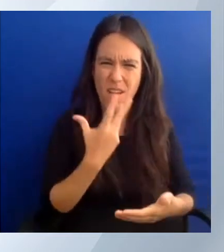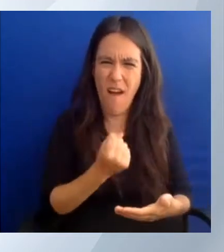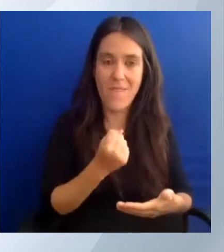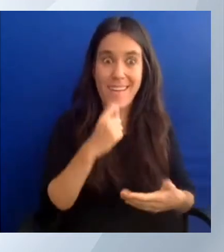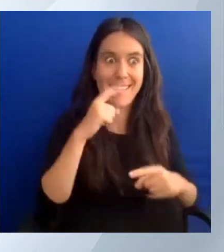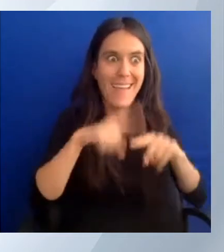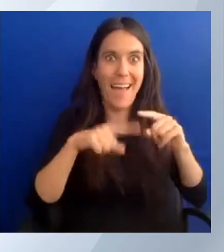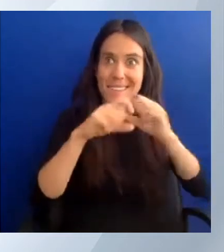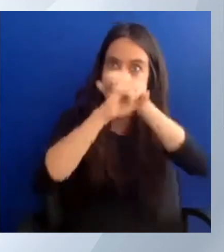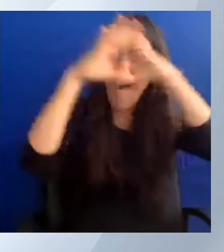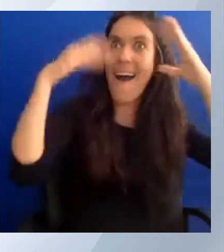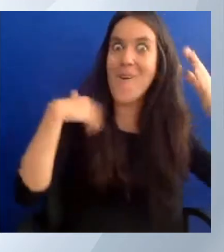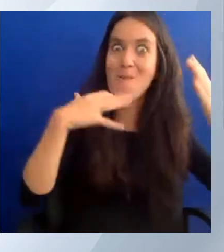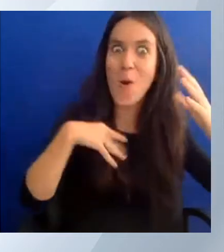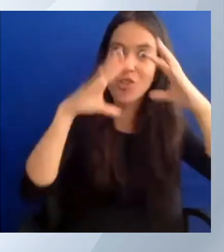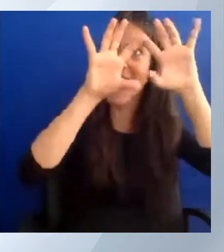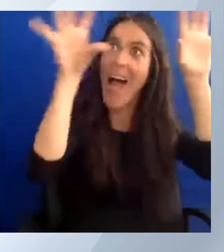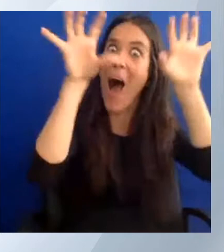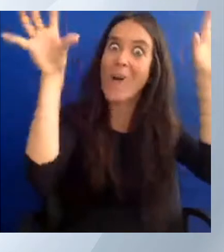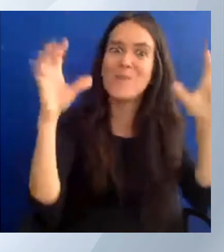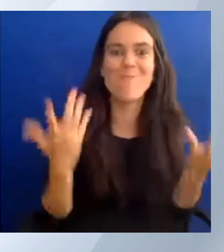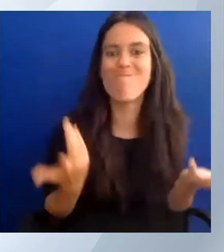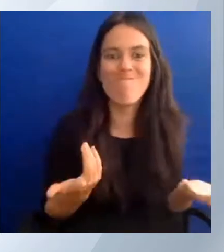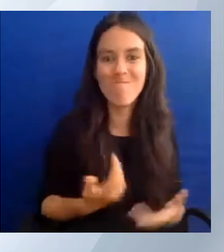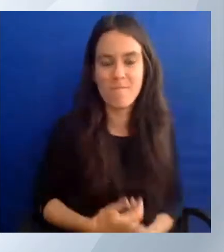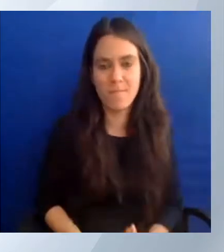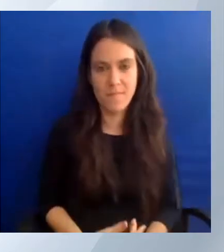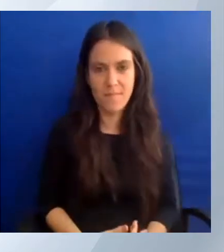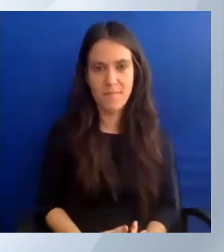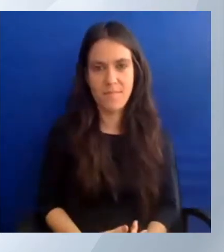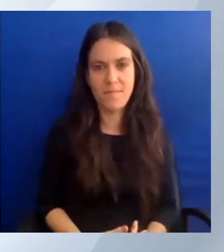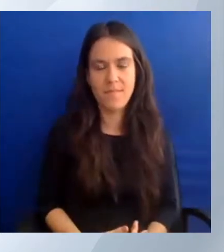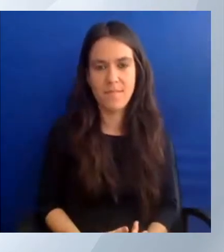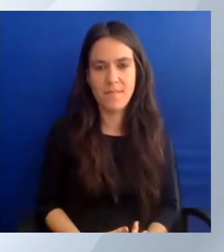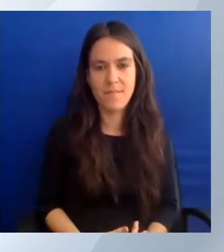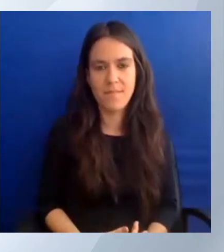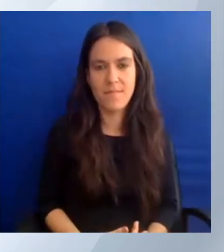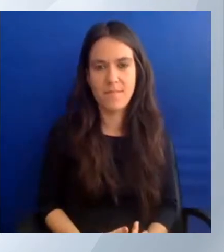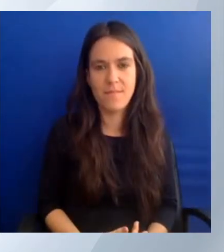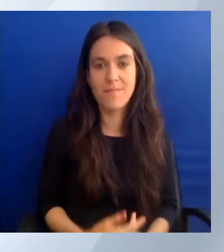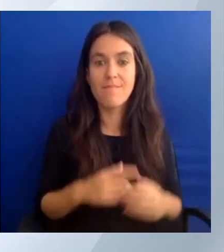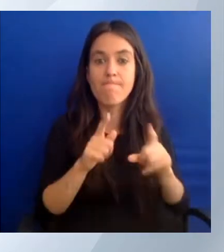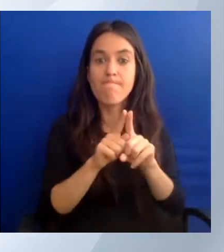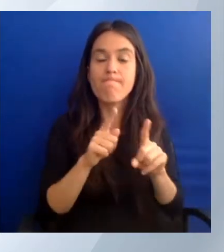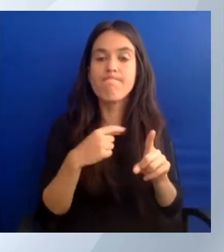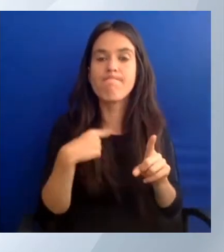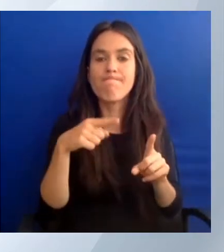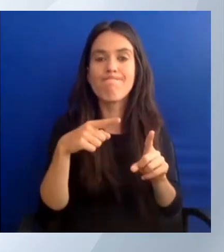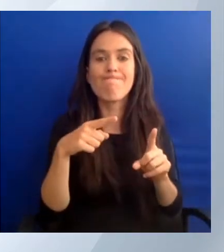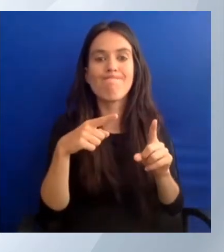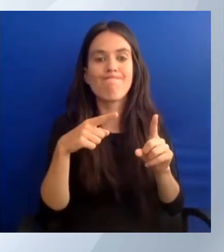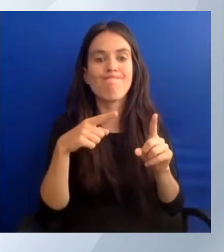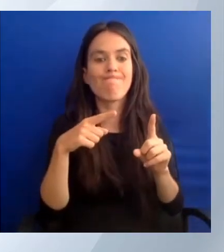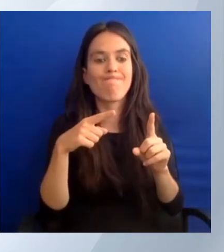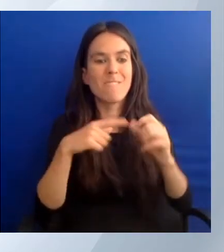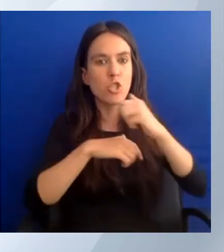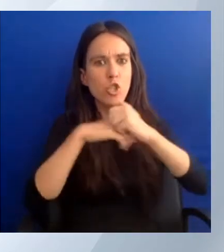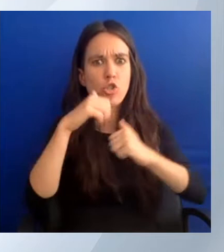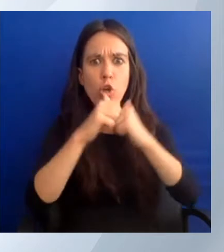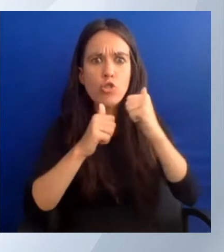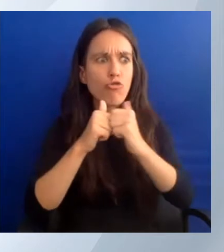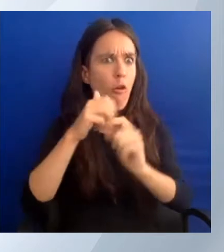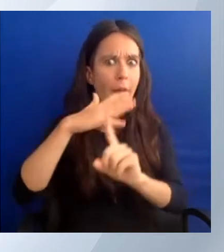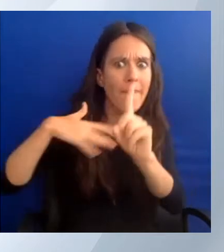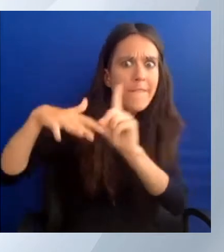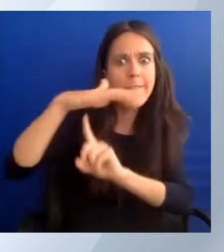Next, these runtime, they target only specific infrastructure and environment, which limits us